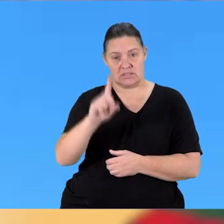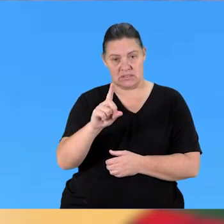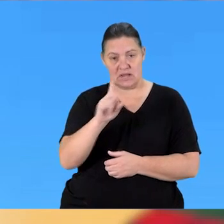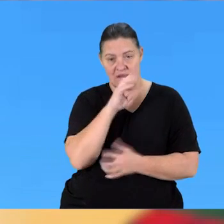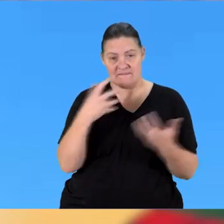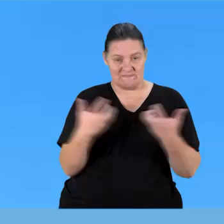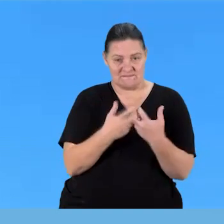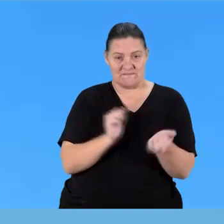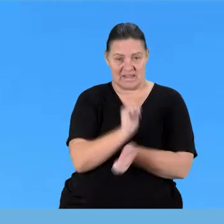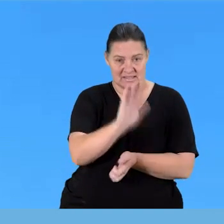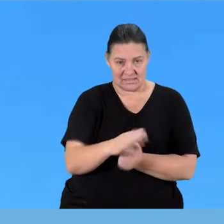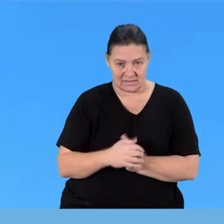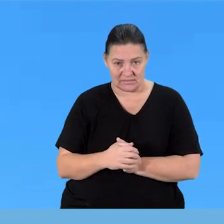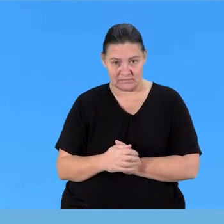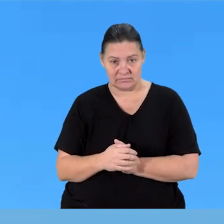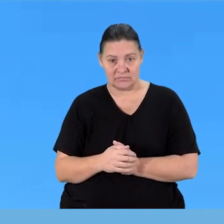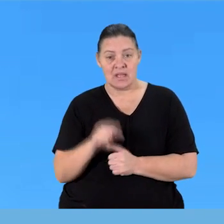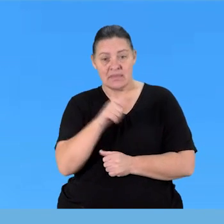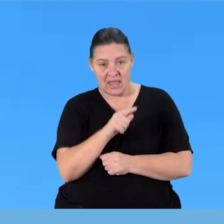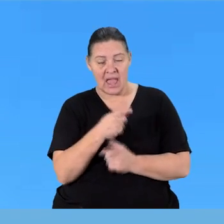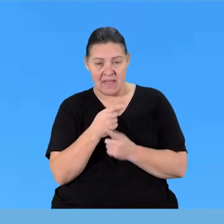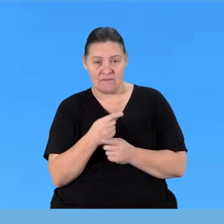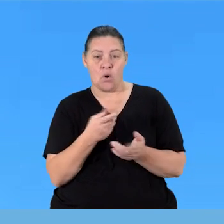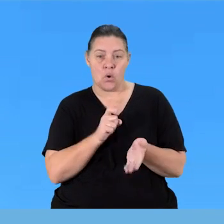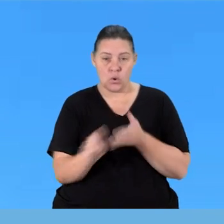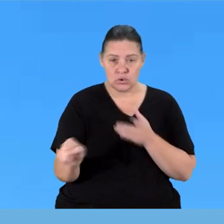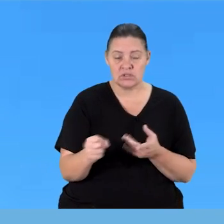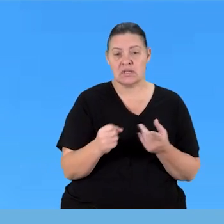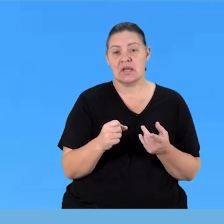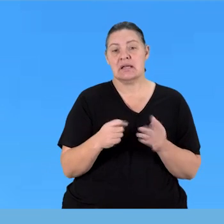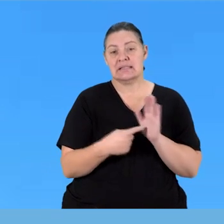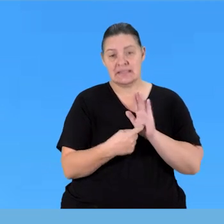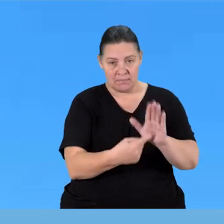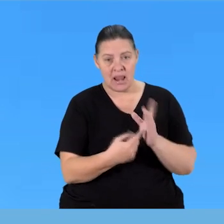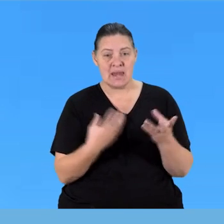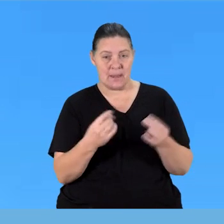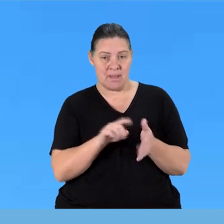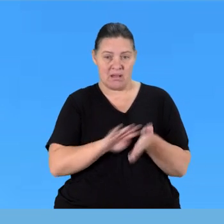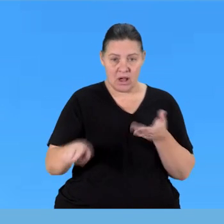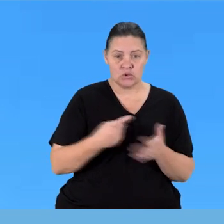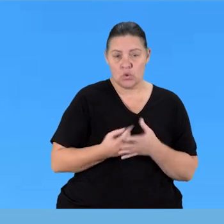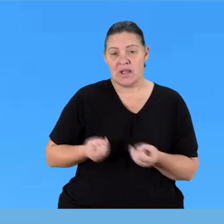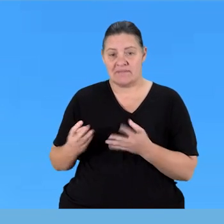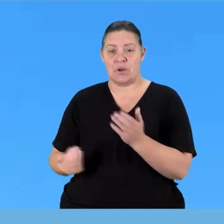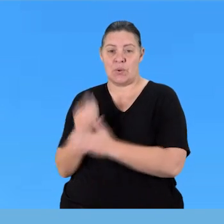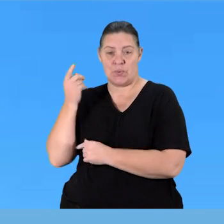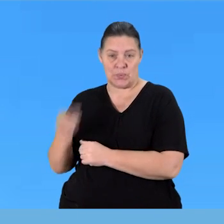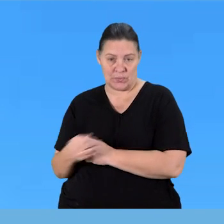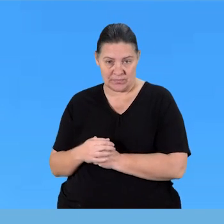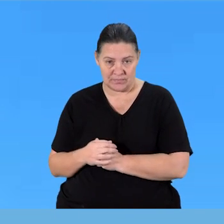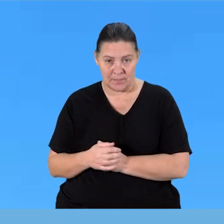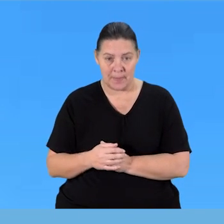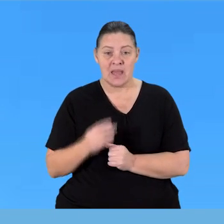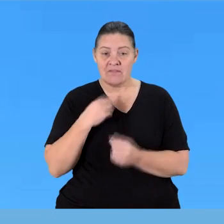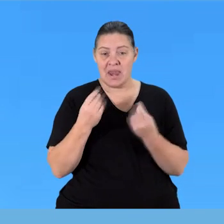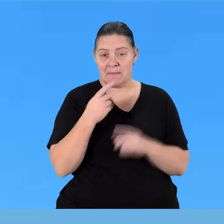ratio. Now, a chemical formula uses chemical symbols and numbers to represent a given substance. Now, those numbers